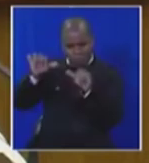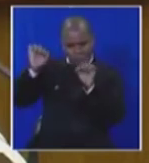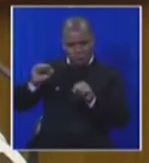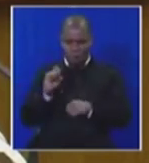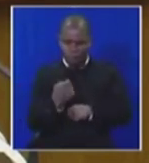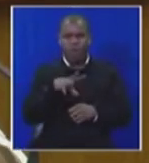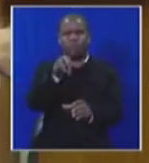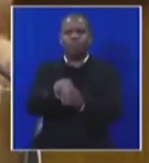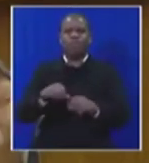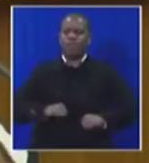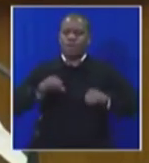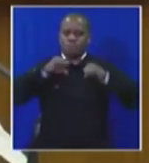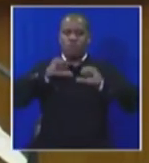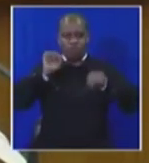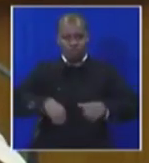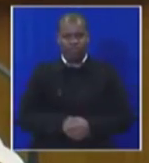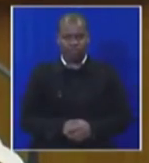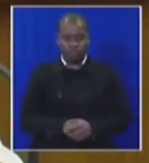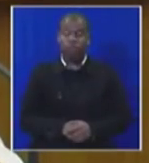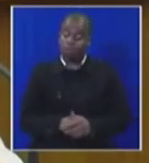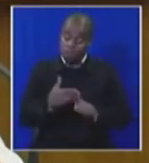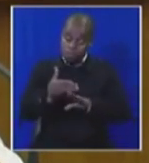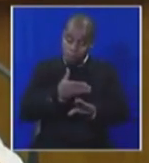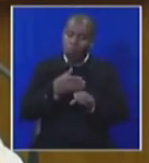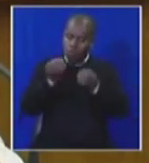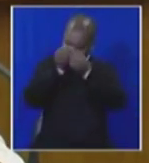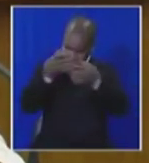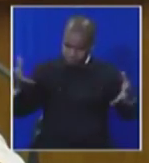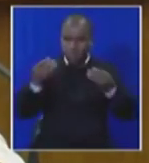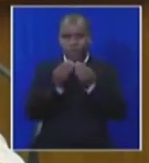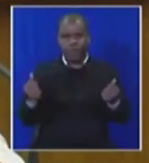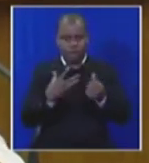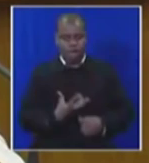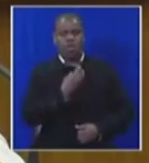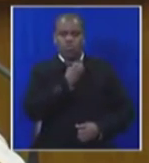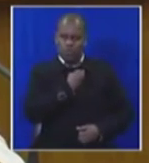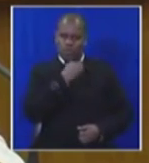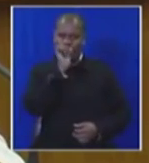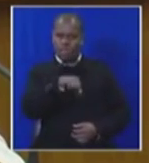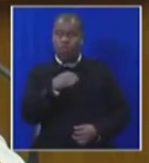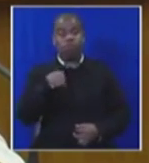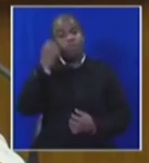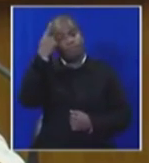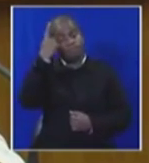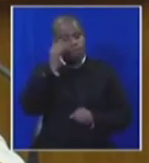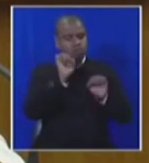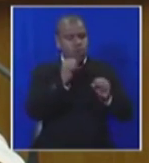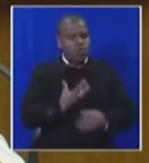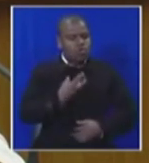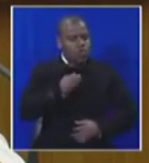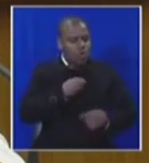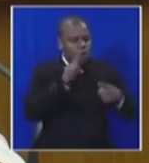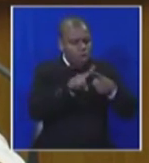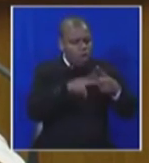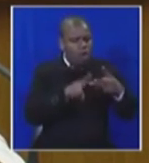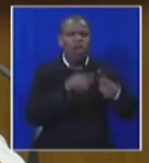of. But before we provide the solutions to our young people, Honorable Speaker, we need to understand their problems. What are the